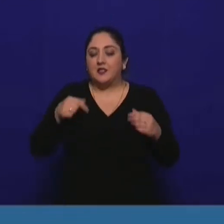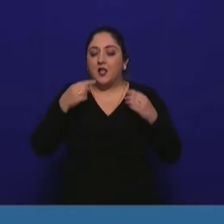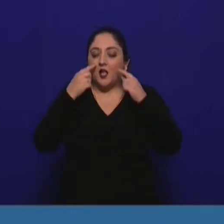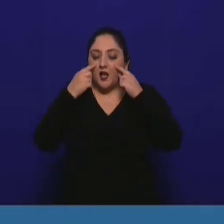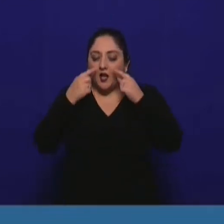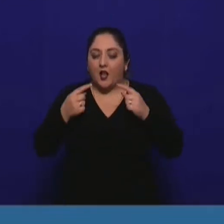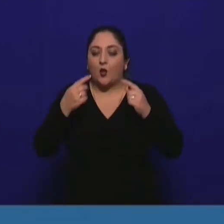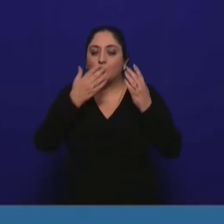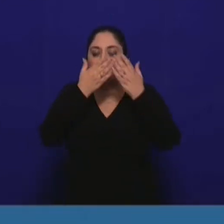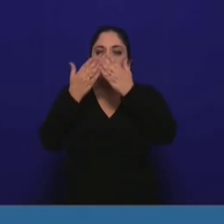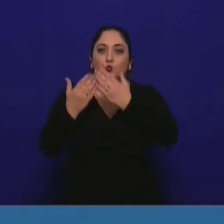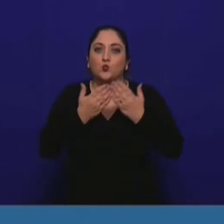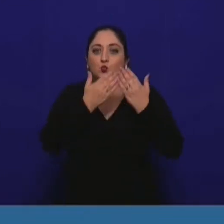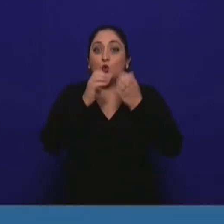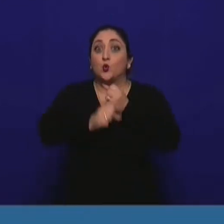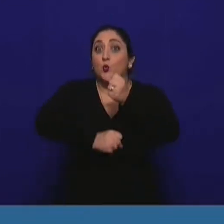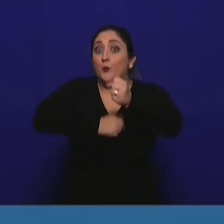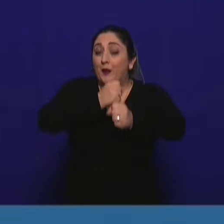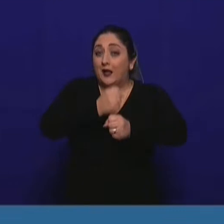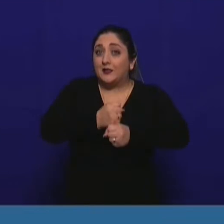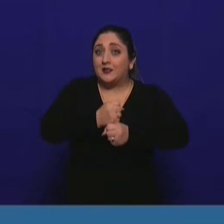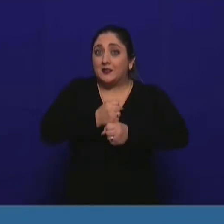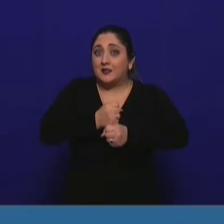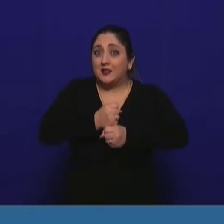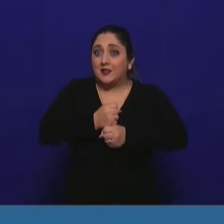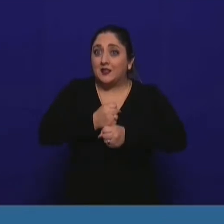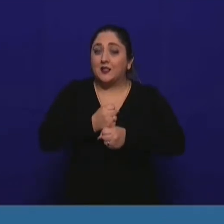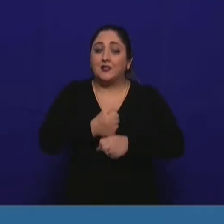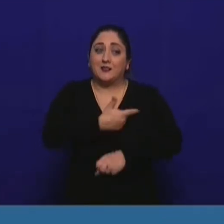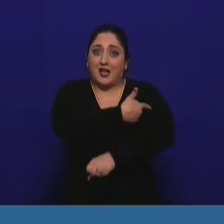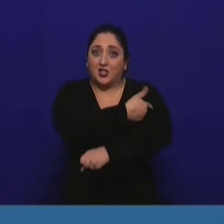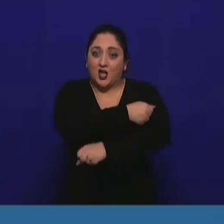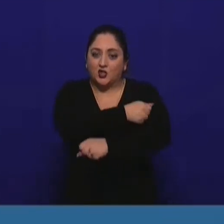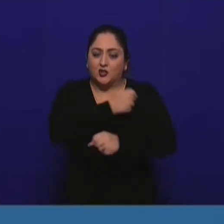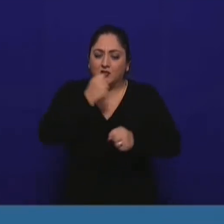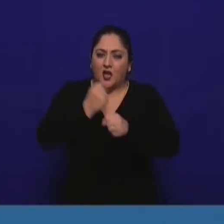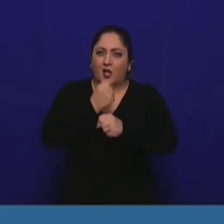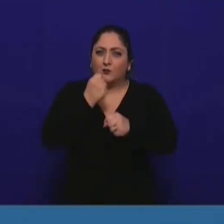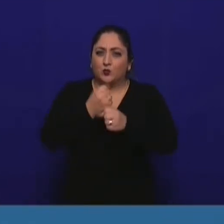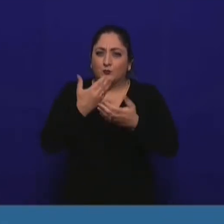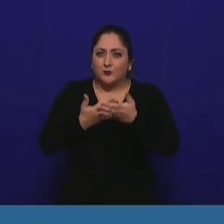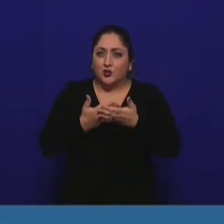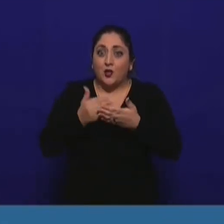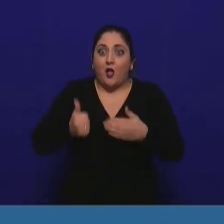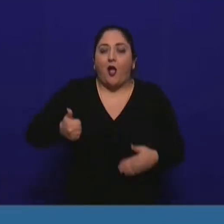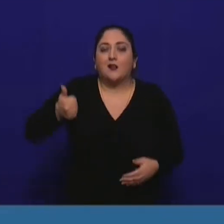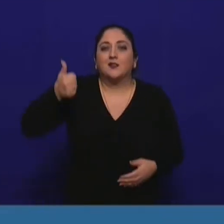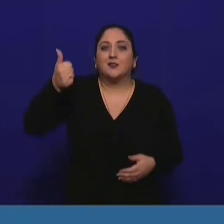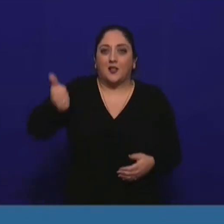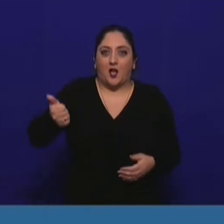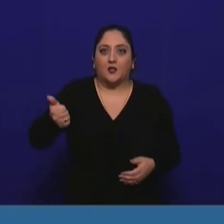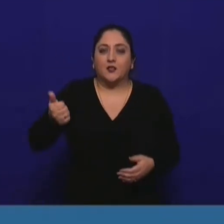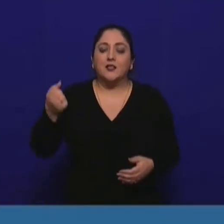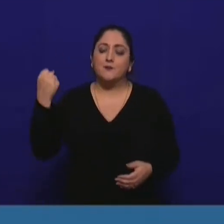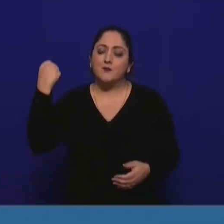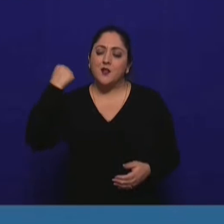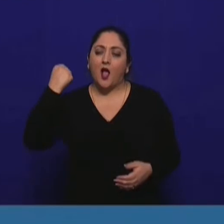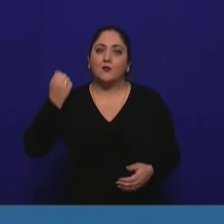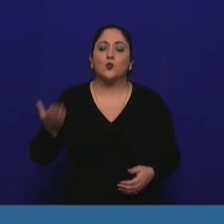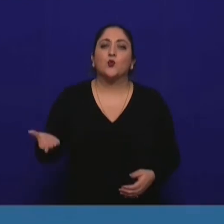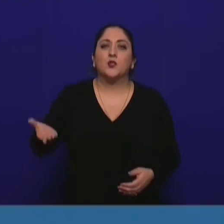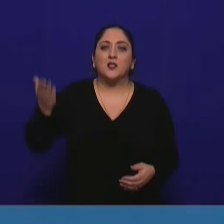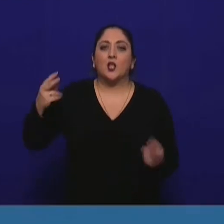u anka l-kumpaniji diġà qegħdin jaħdmu biex huma jkun jistgħu dejjem javvanzaw fit-tilqim tagħhom biex propju nkun qegħdin